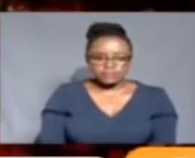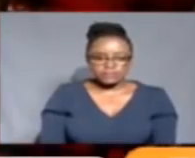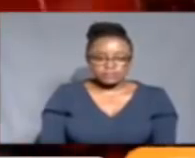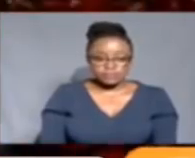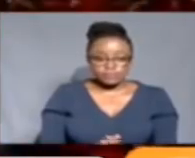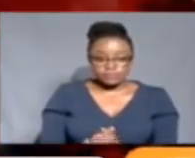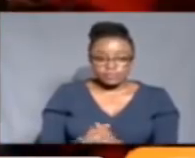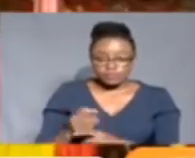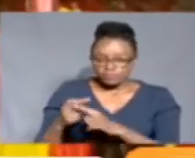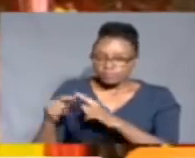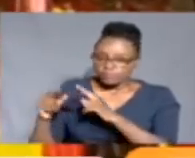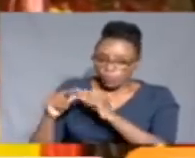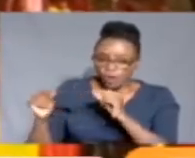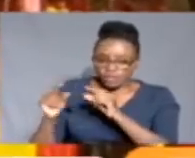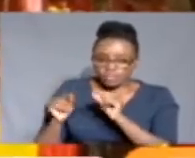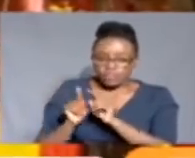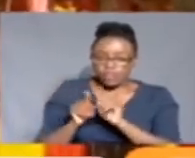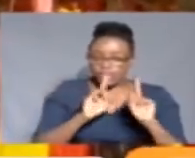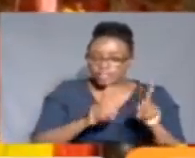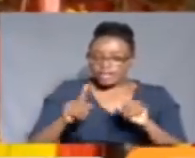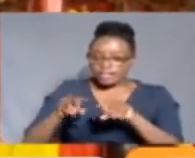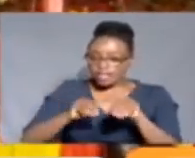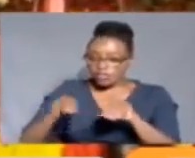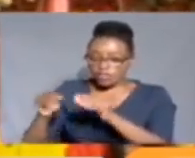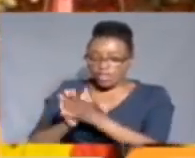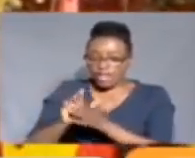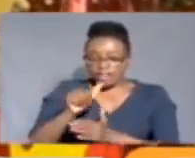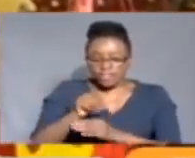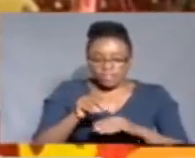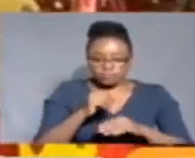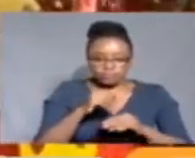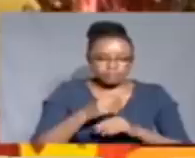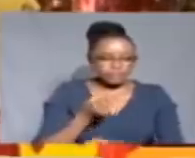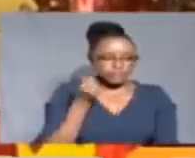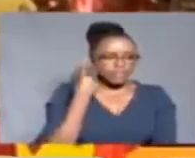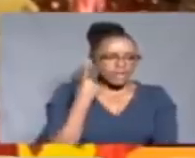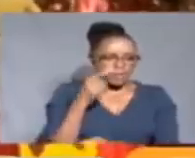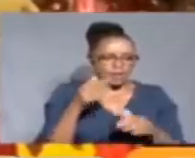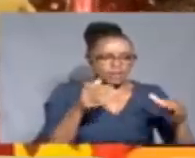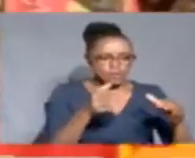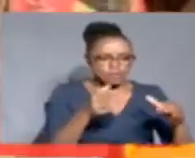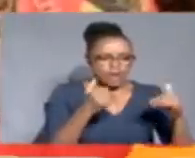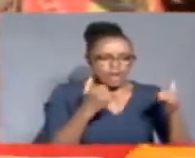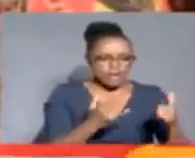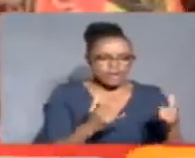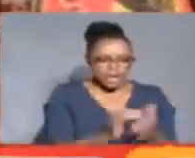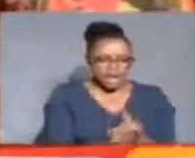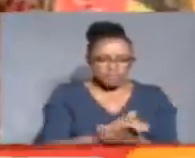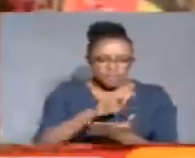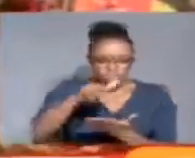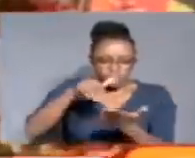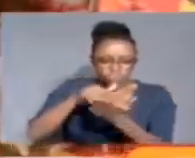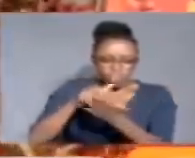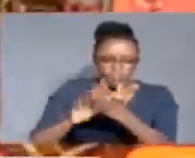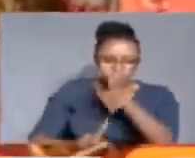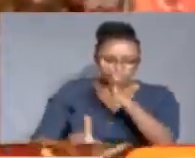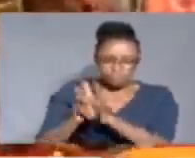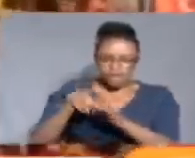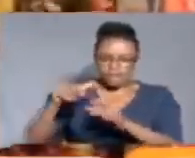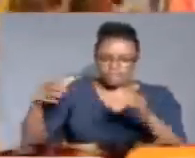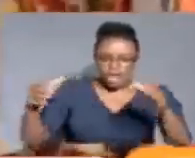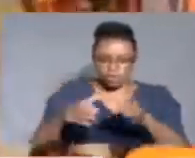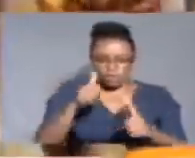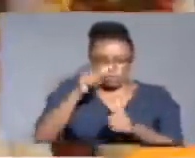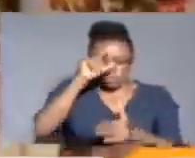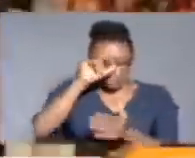On the one hand, the Tanga Tanga movement, and on the other, Kieleweke. And now, right in the middle, emerges another group